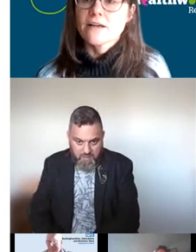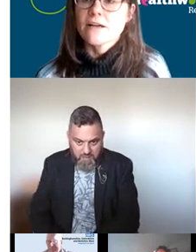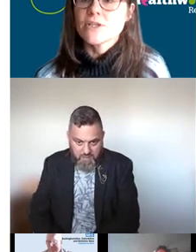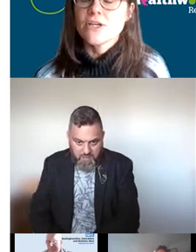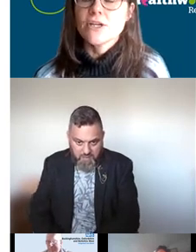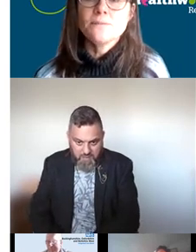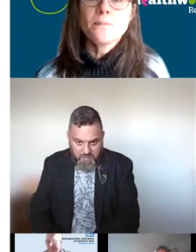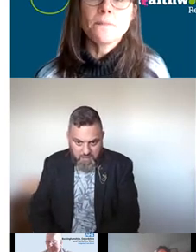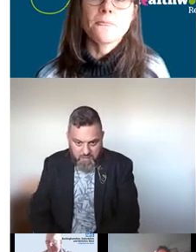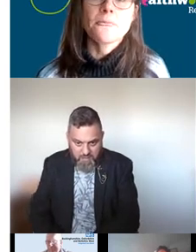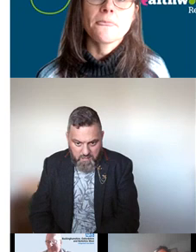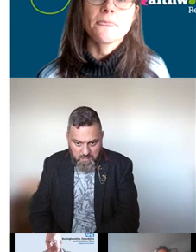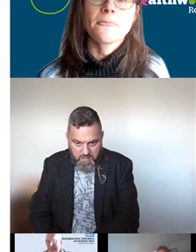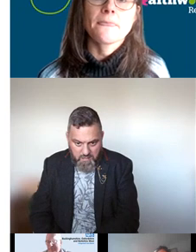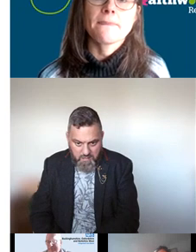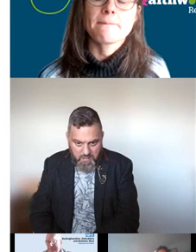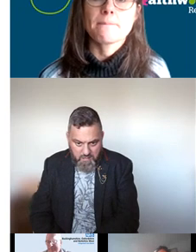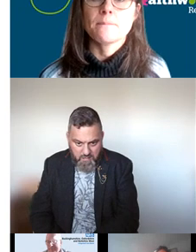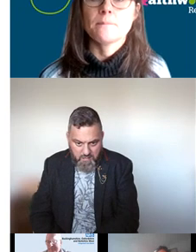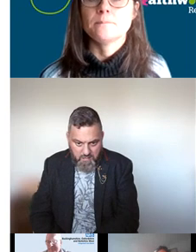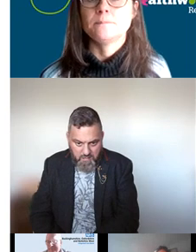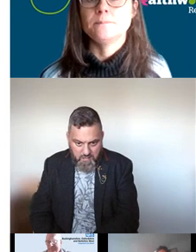Tracy, can I come to you?